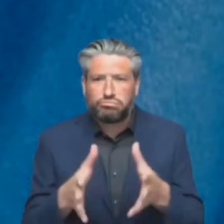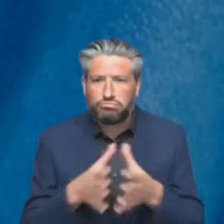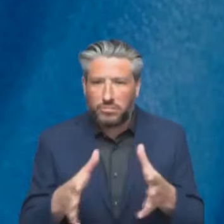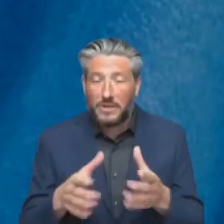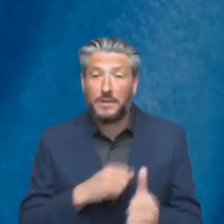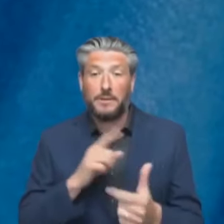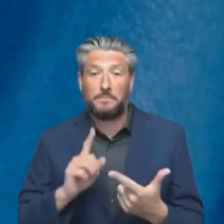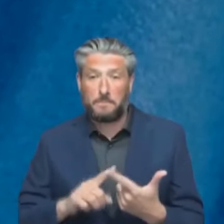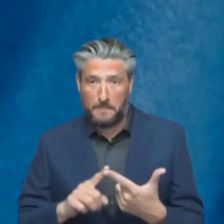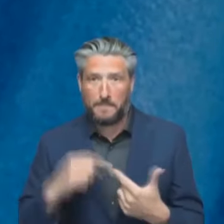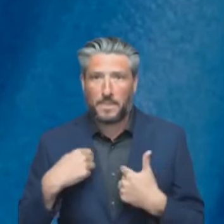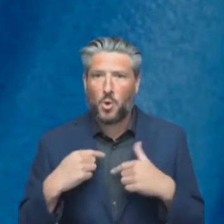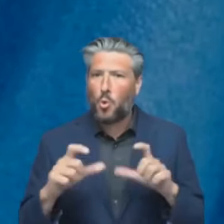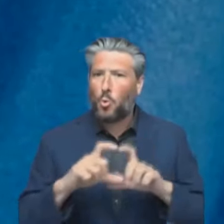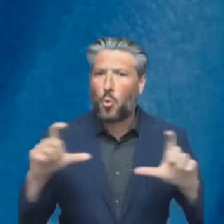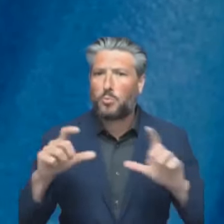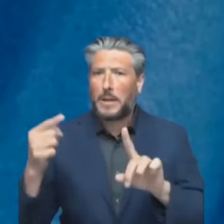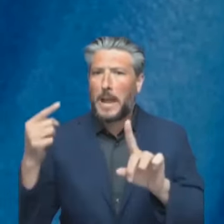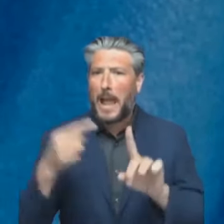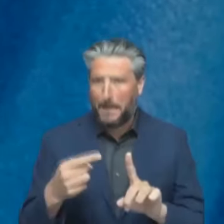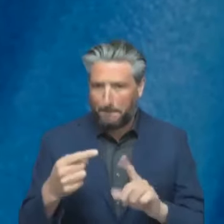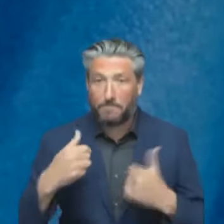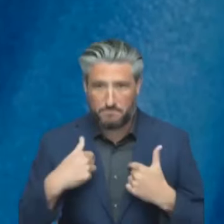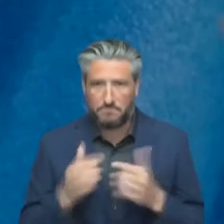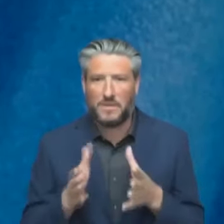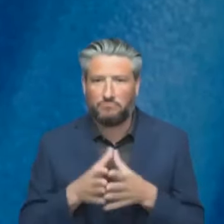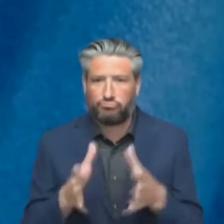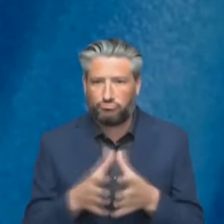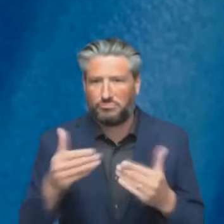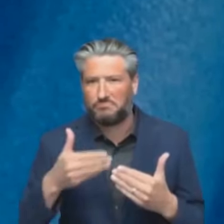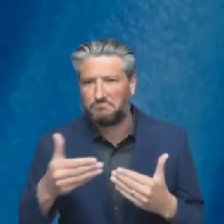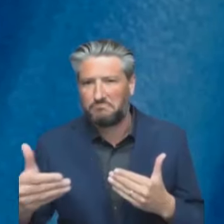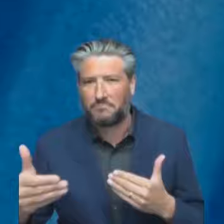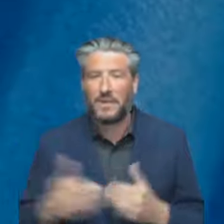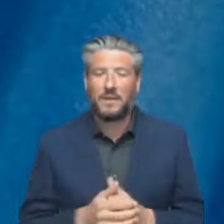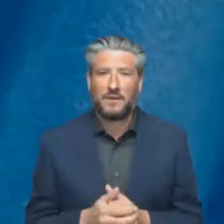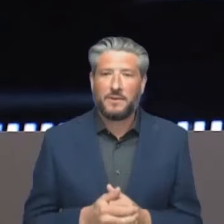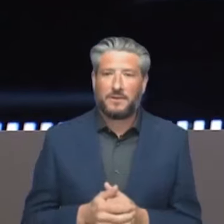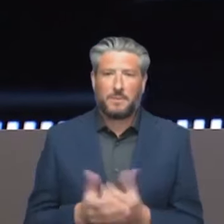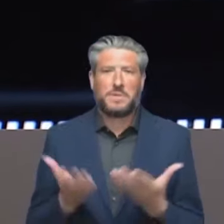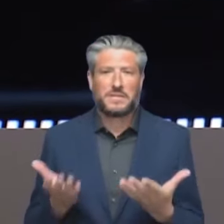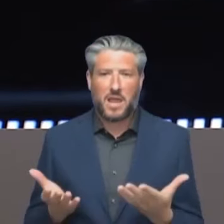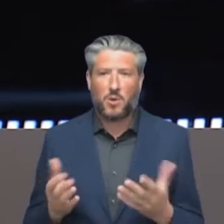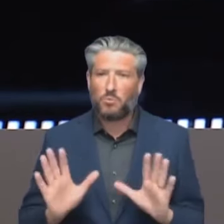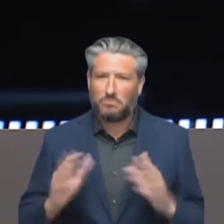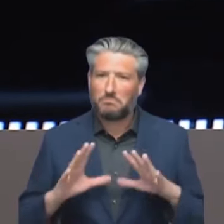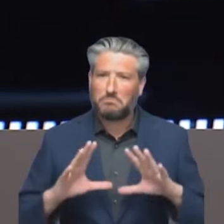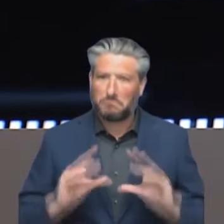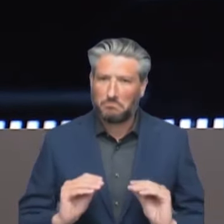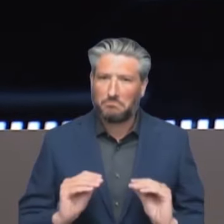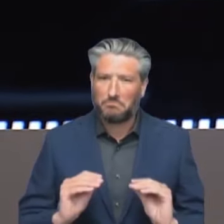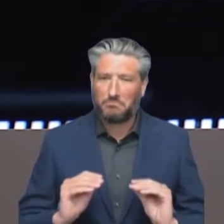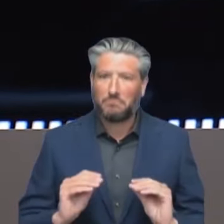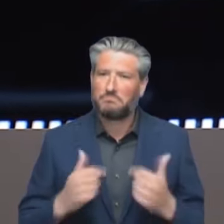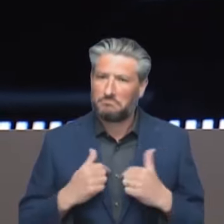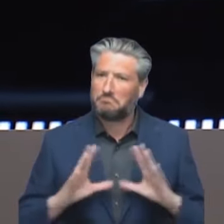purpose, from which all of the group's major orientations naturally flow. But I shall, for the time being, give the floor to